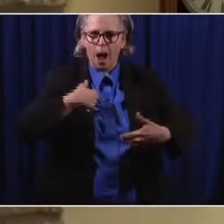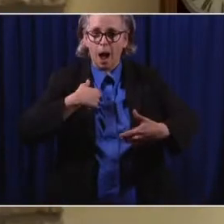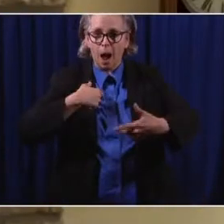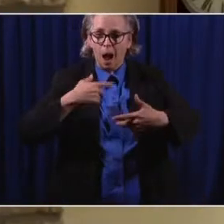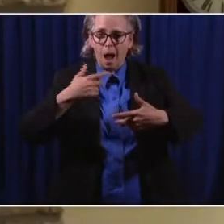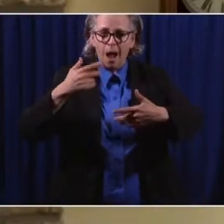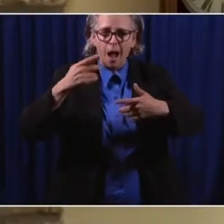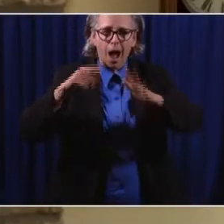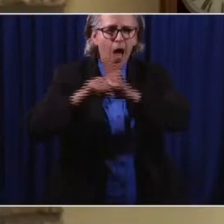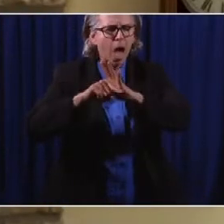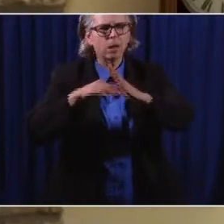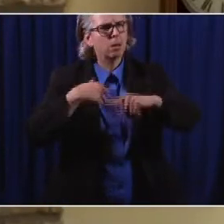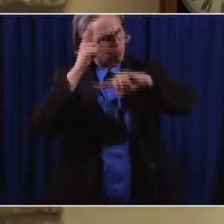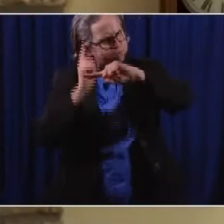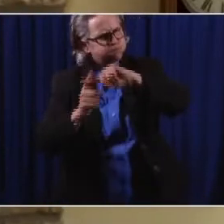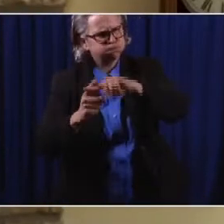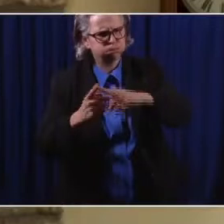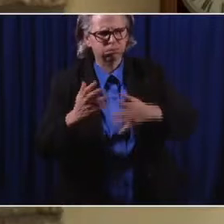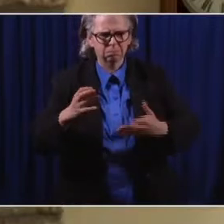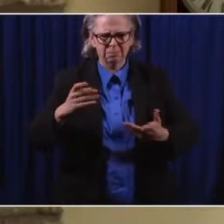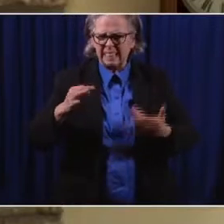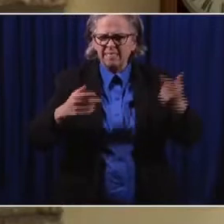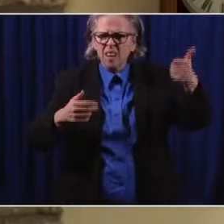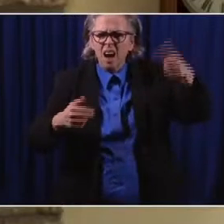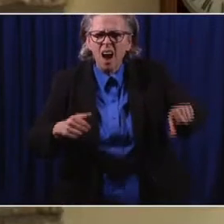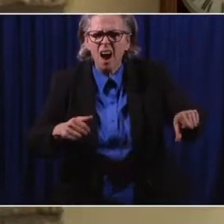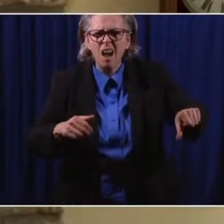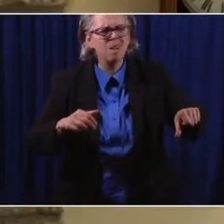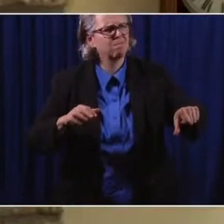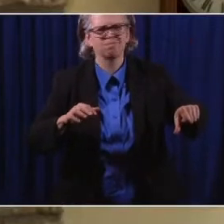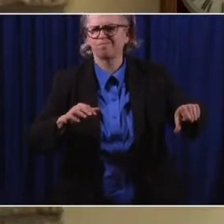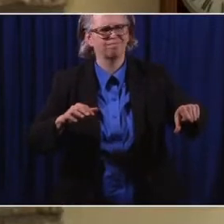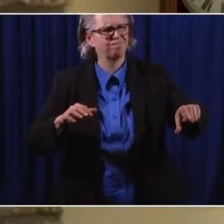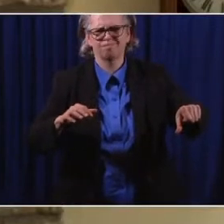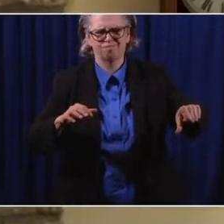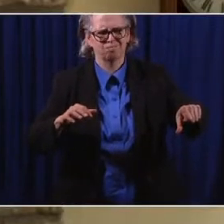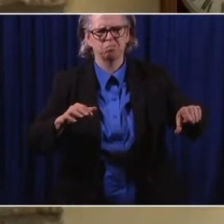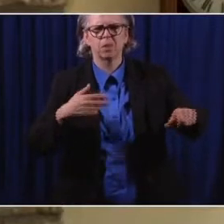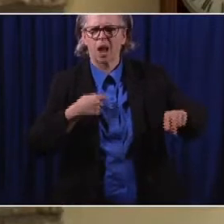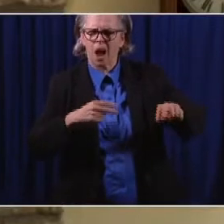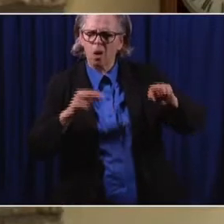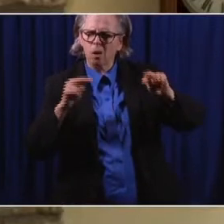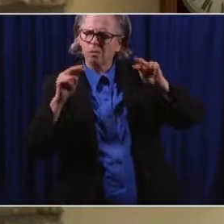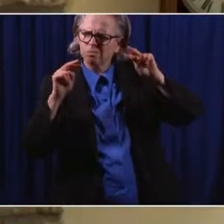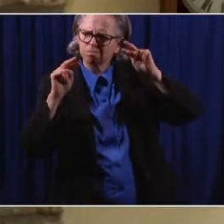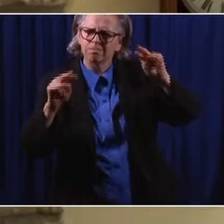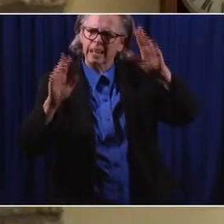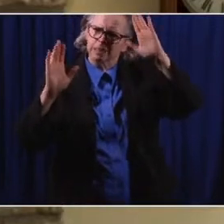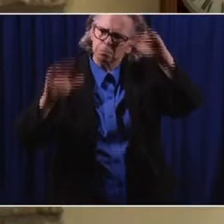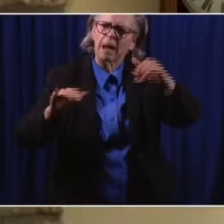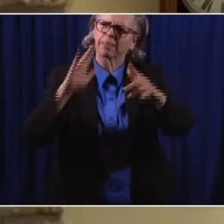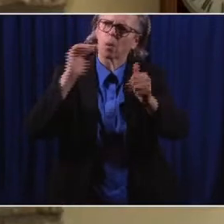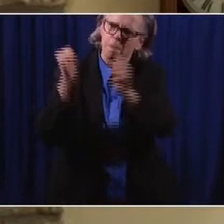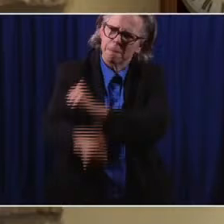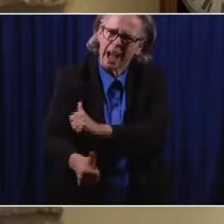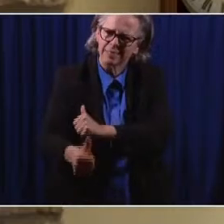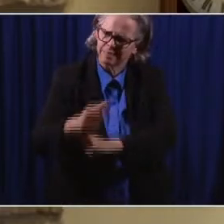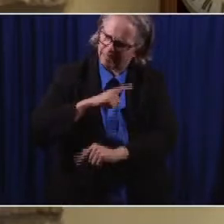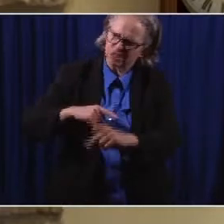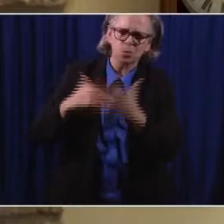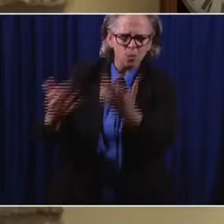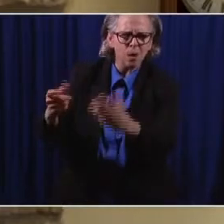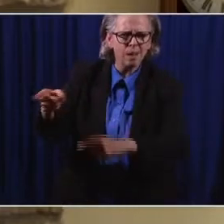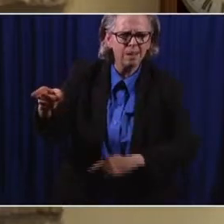passed. We're gonna stay on this, and we look forward to a lame duck session where we can do some of these